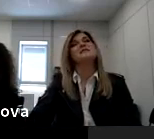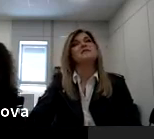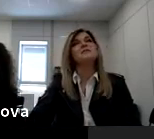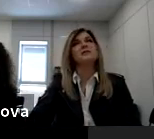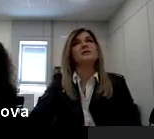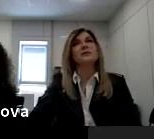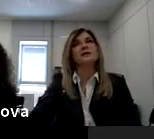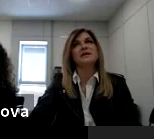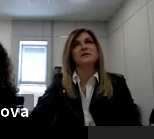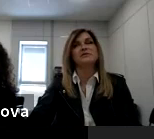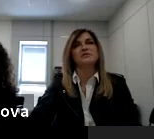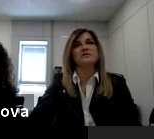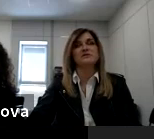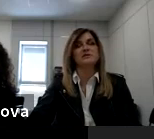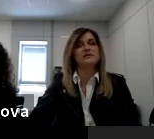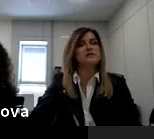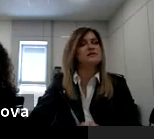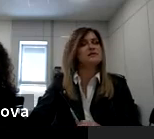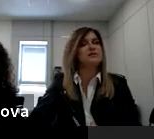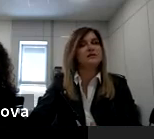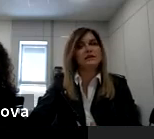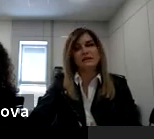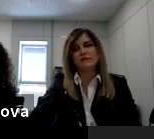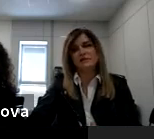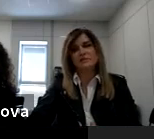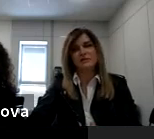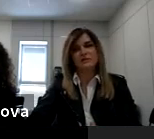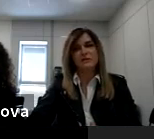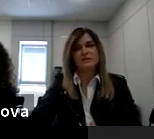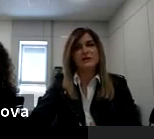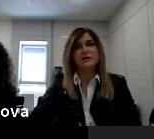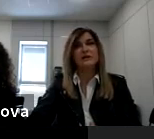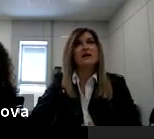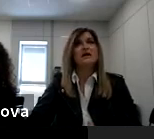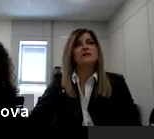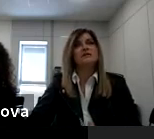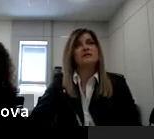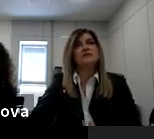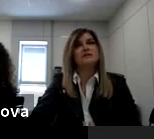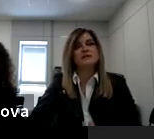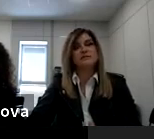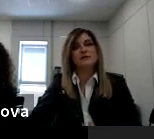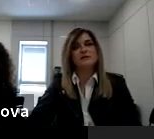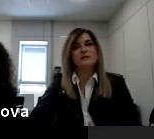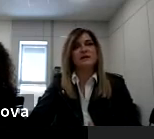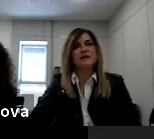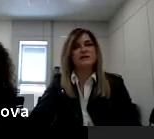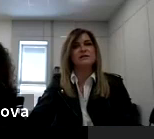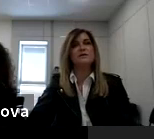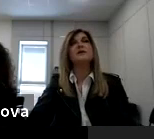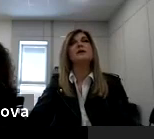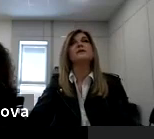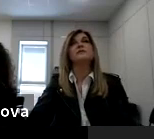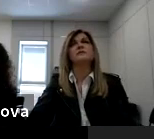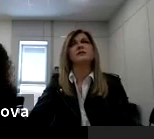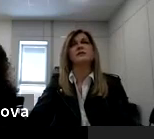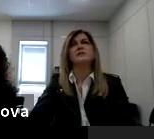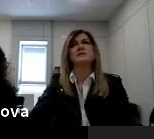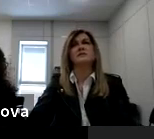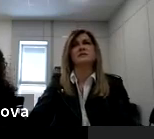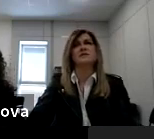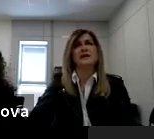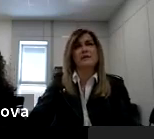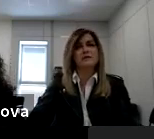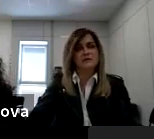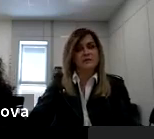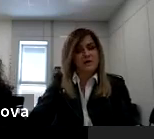is extremely compact dimensions. So it is totally invisible on the facade. It is just 60 millimeters height and 100